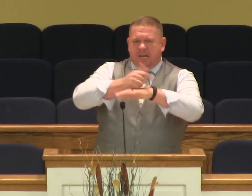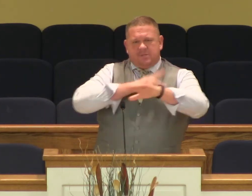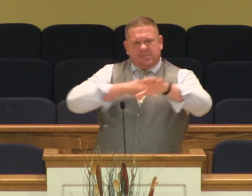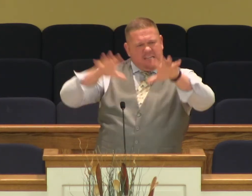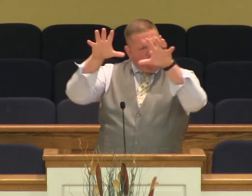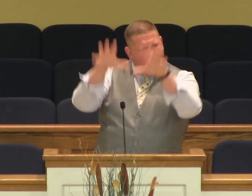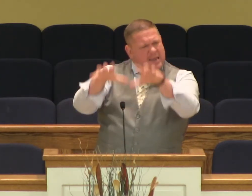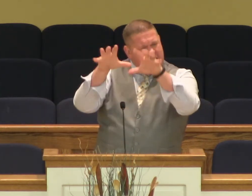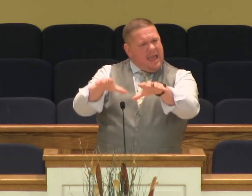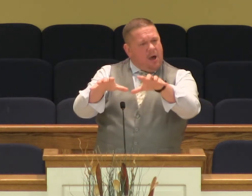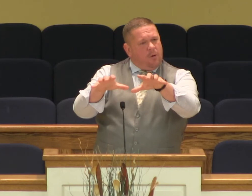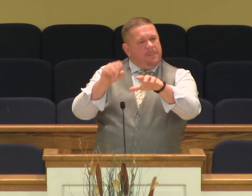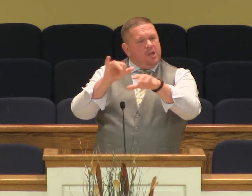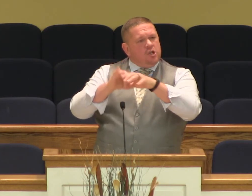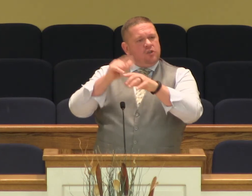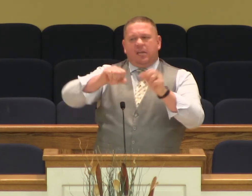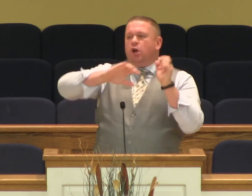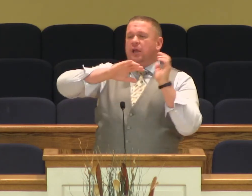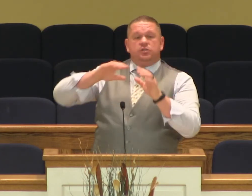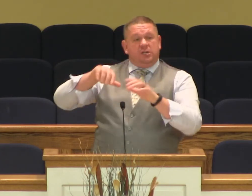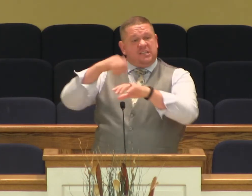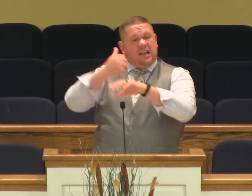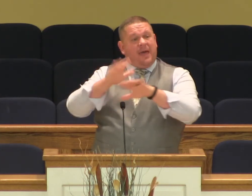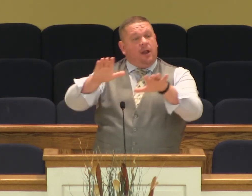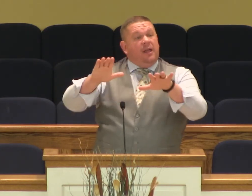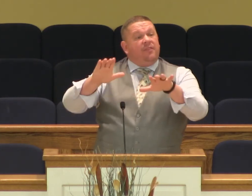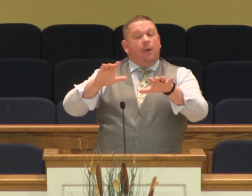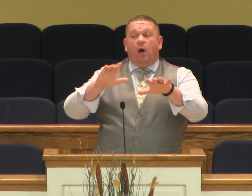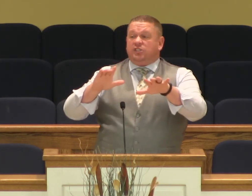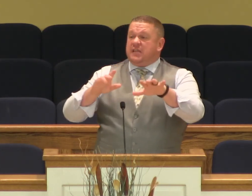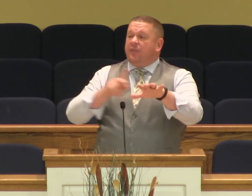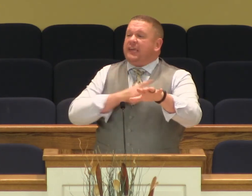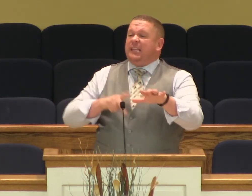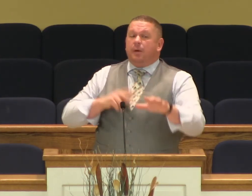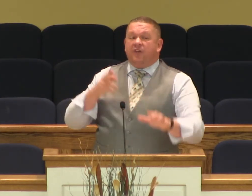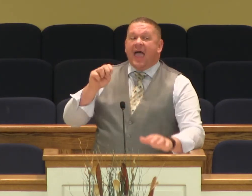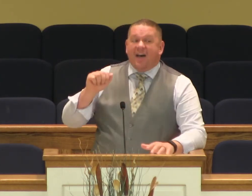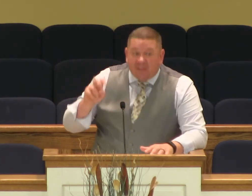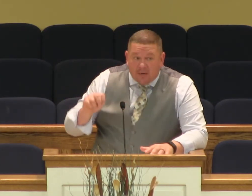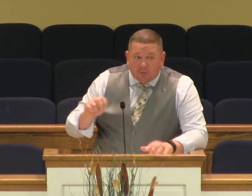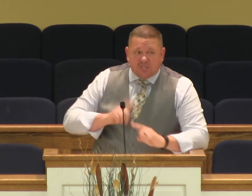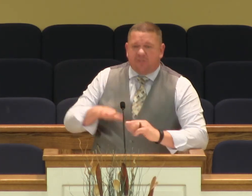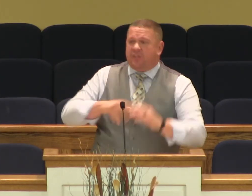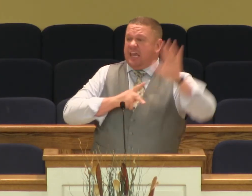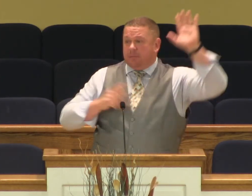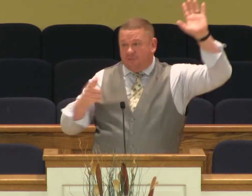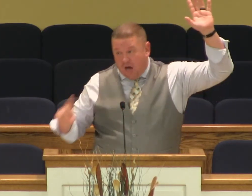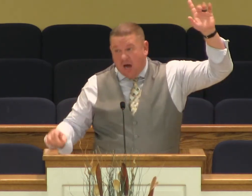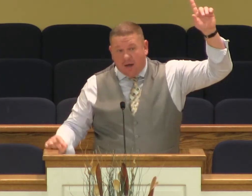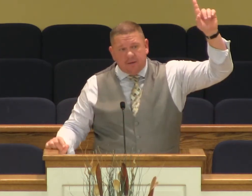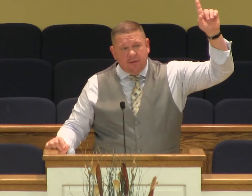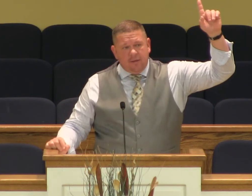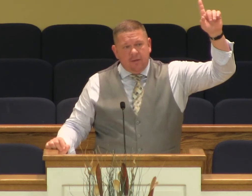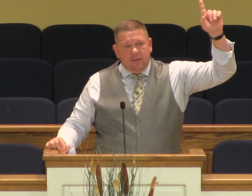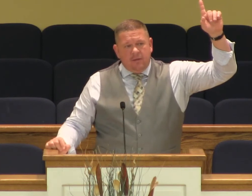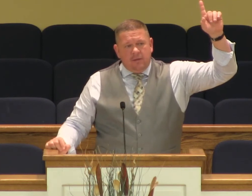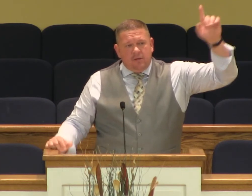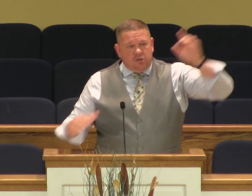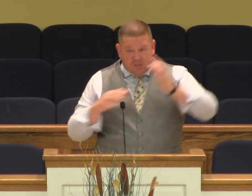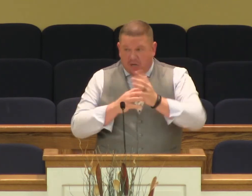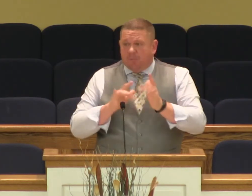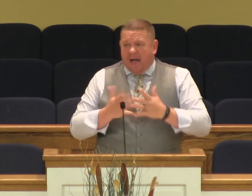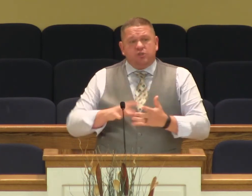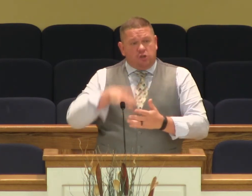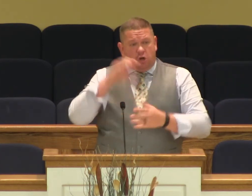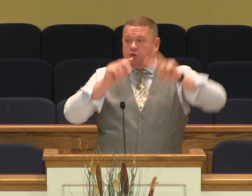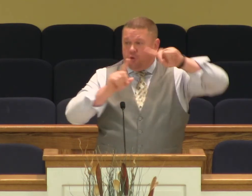Jesus set up his kingdom right now so that he was going to set up that watch this now, the kingdom of heaven, which is different than the kingdom of God. You